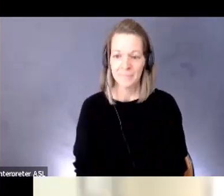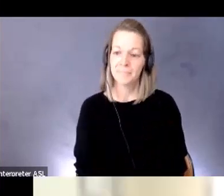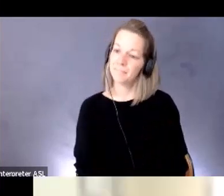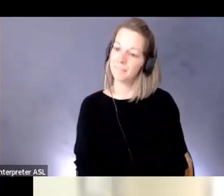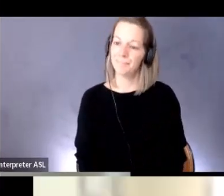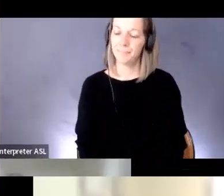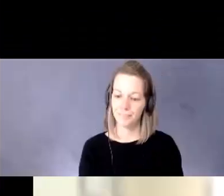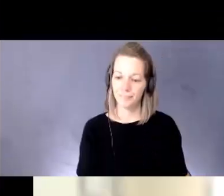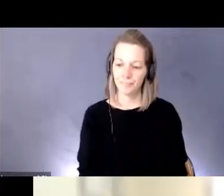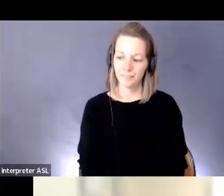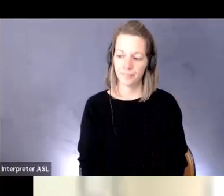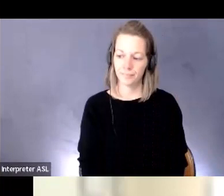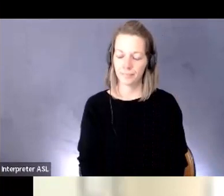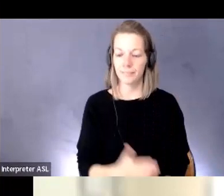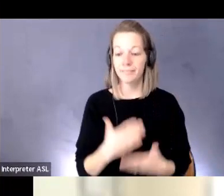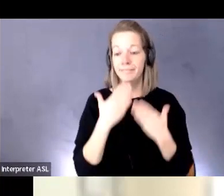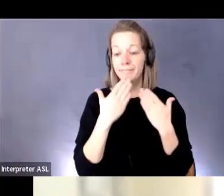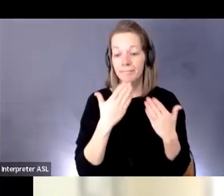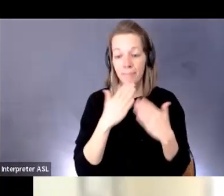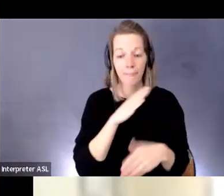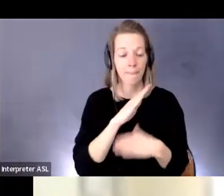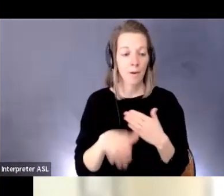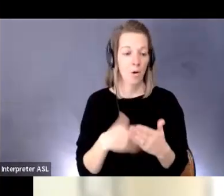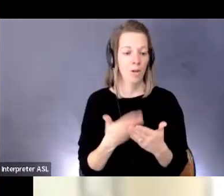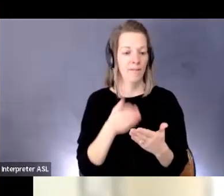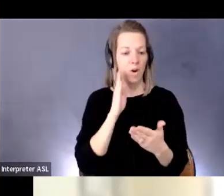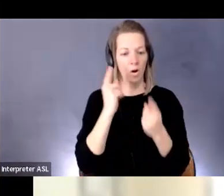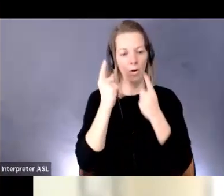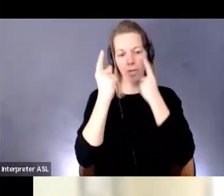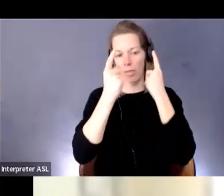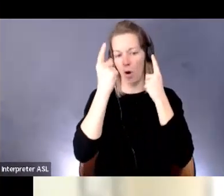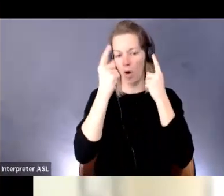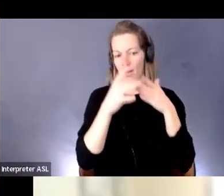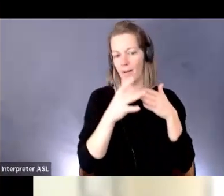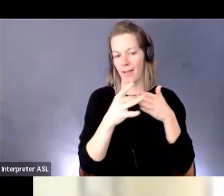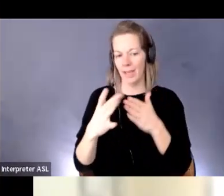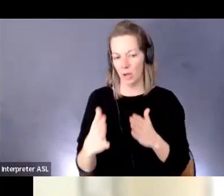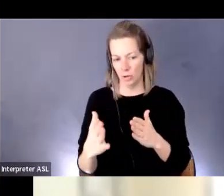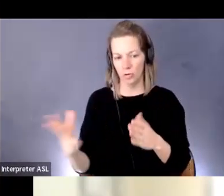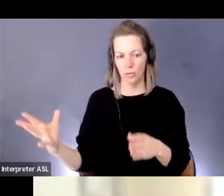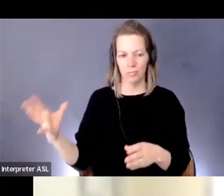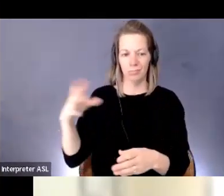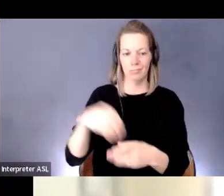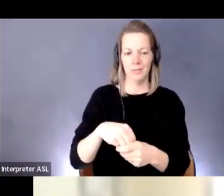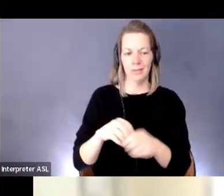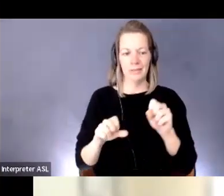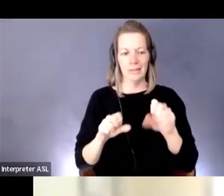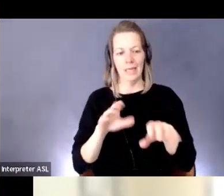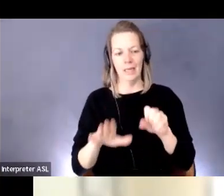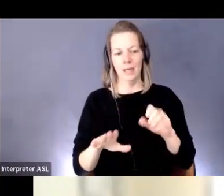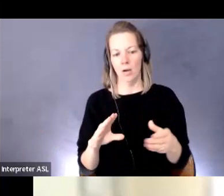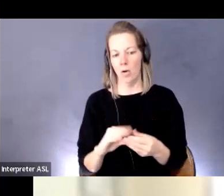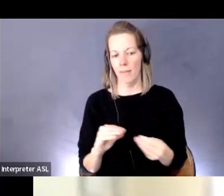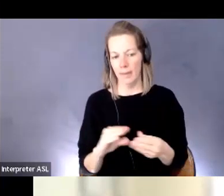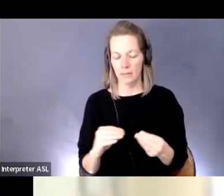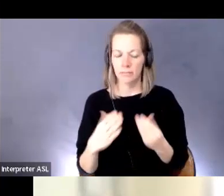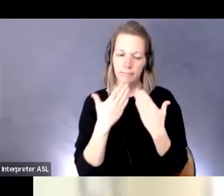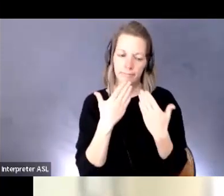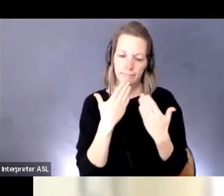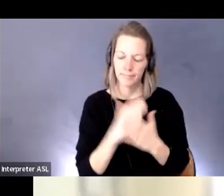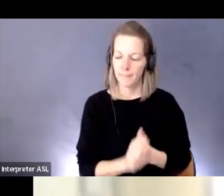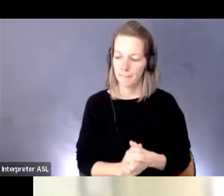Clarissa. And thanks to all of our thought leaders again for your participation and sending in comments. We really appreciate